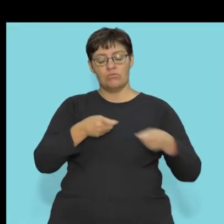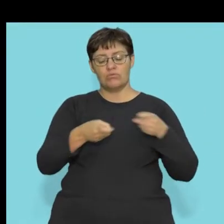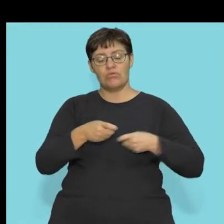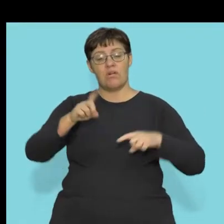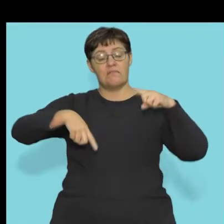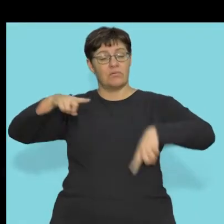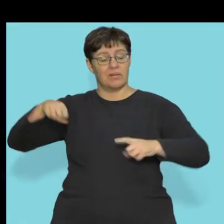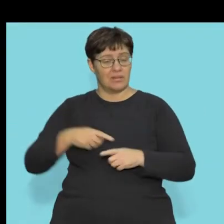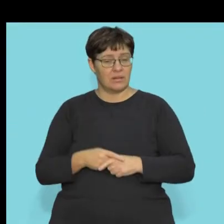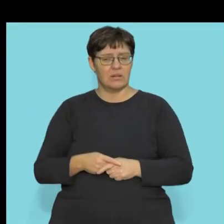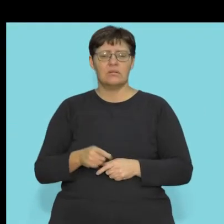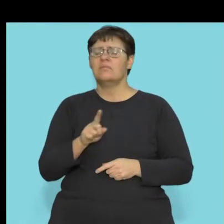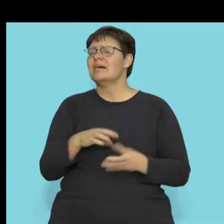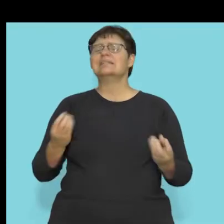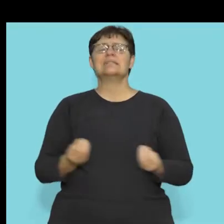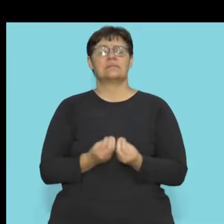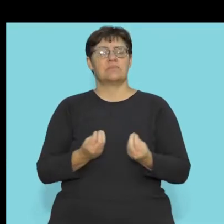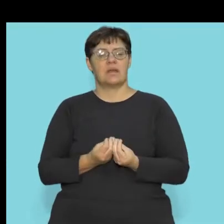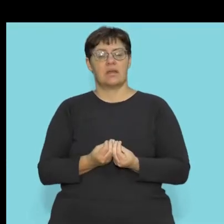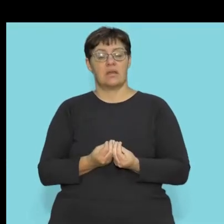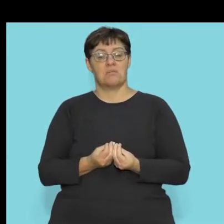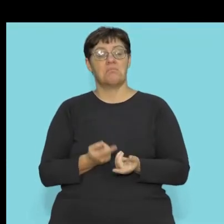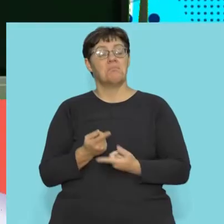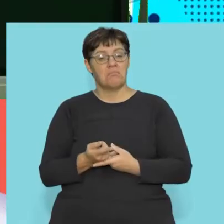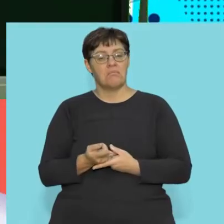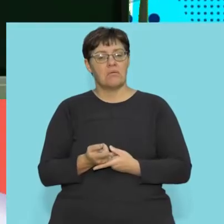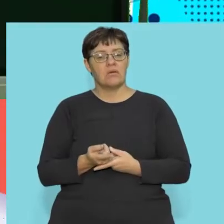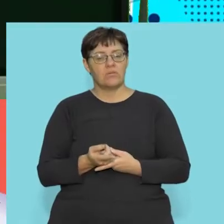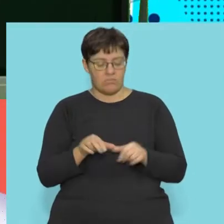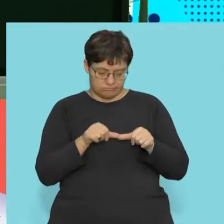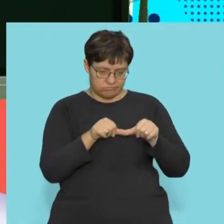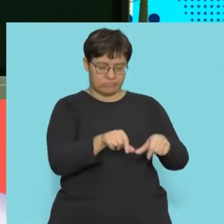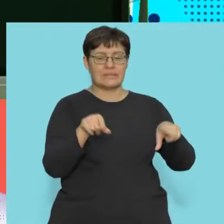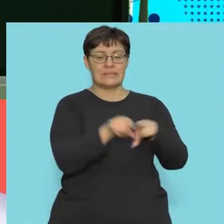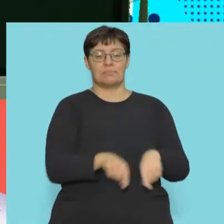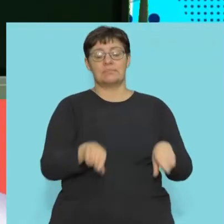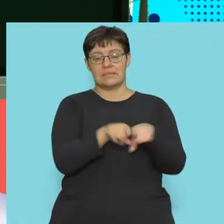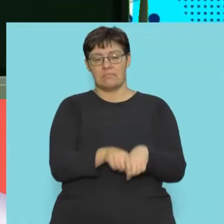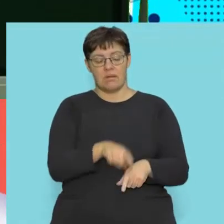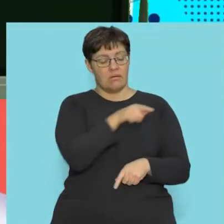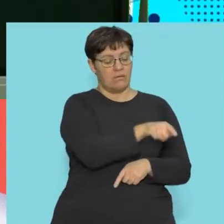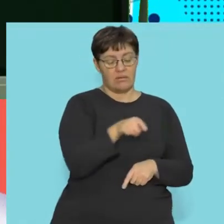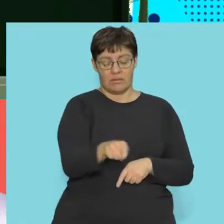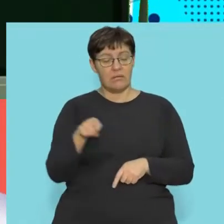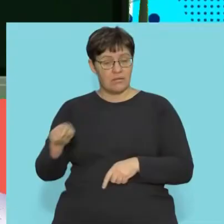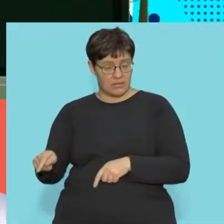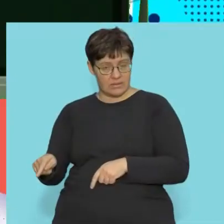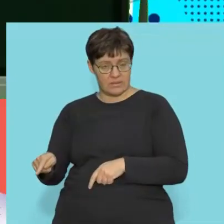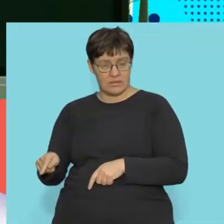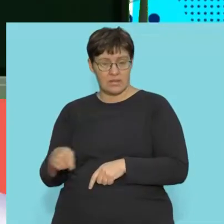variable in this experiment would be something that is subjected, that you keep constant and subject all the